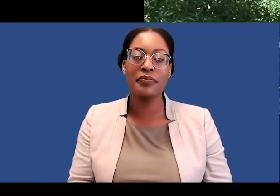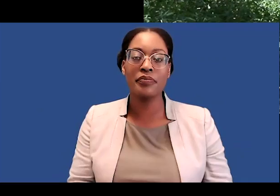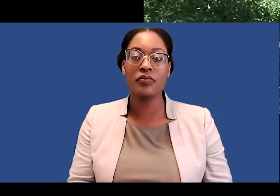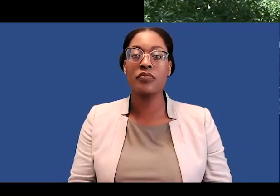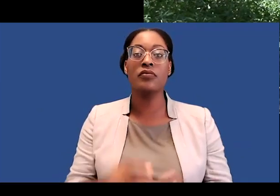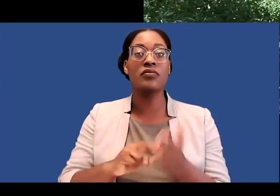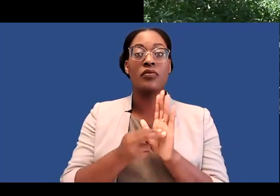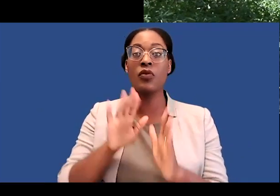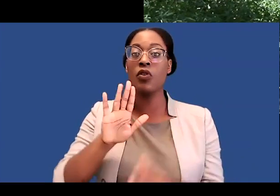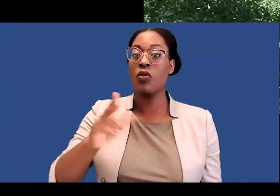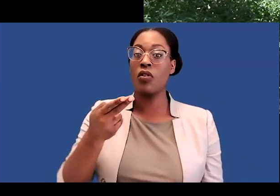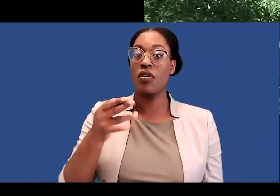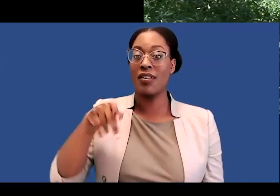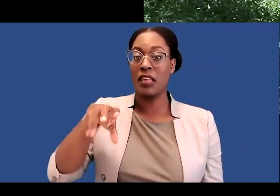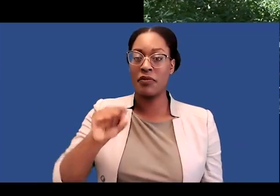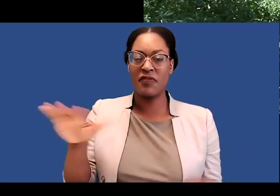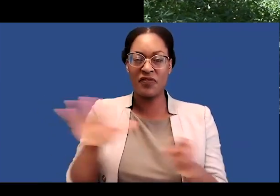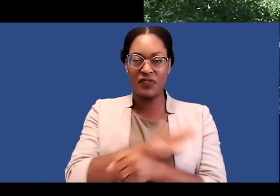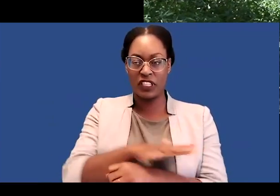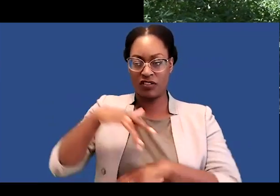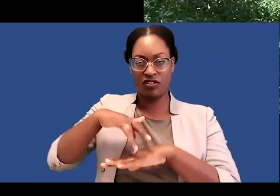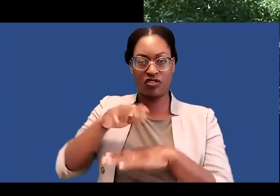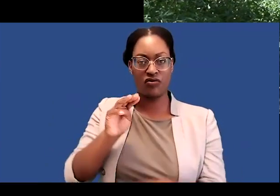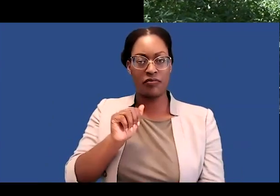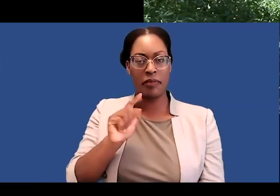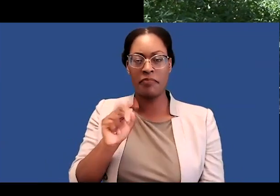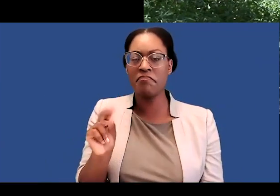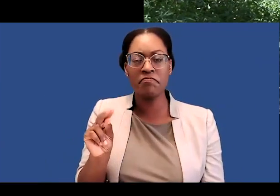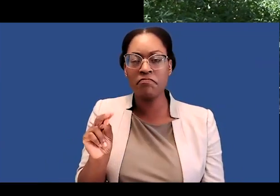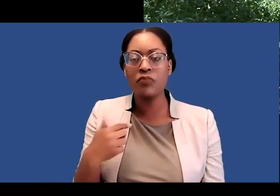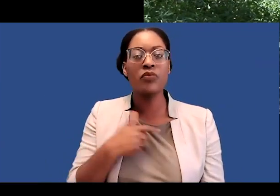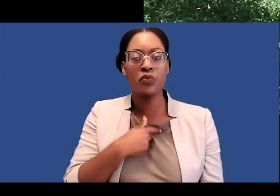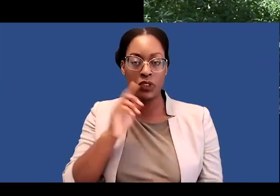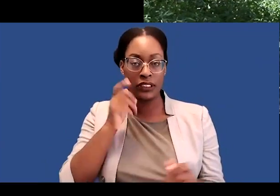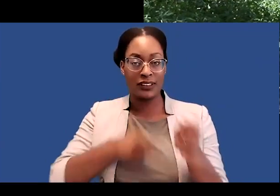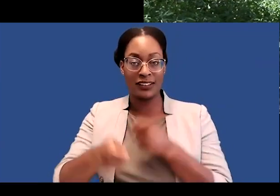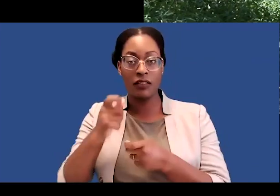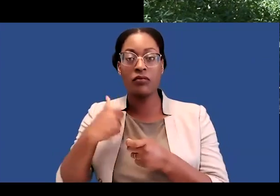So the hips don't have to come all the way down. We're focusing on the shoulders.